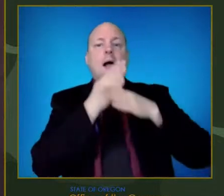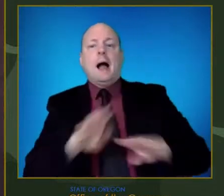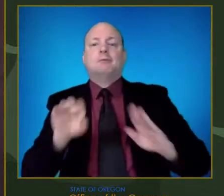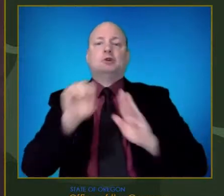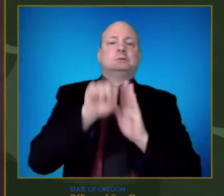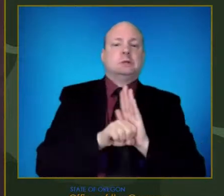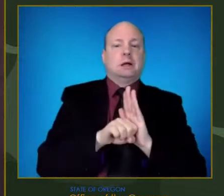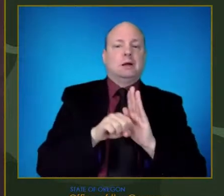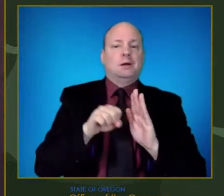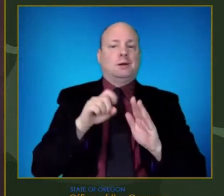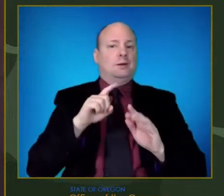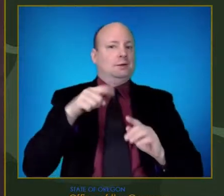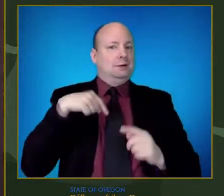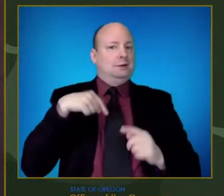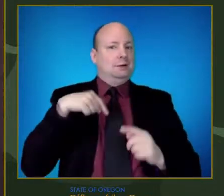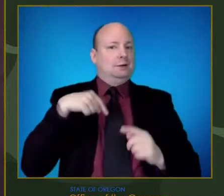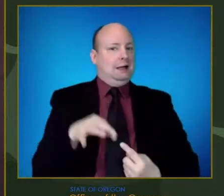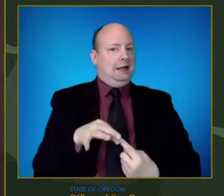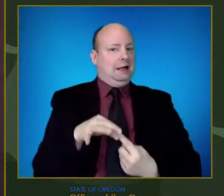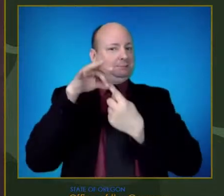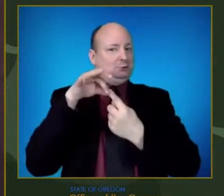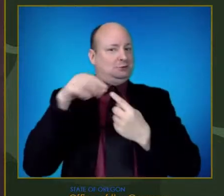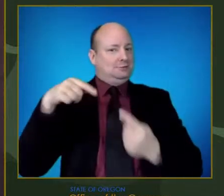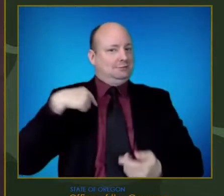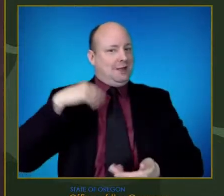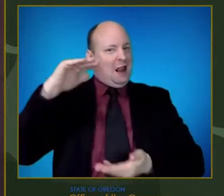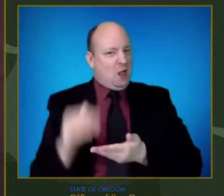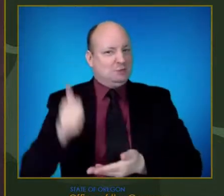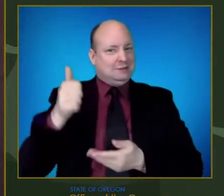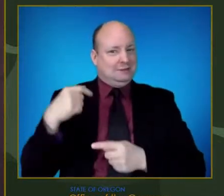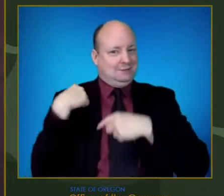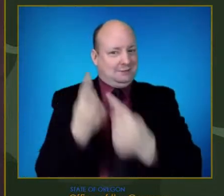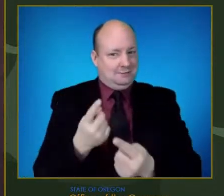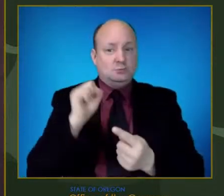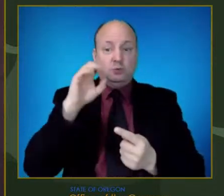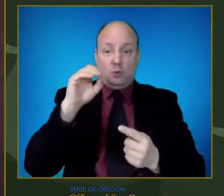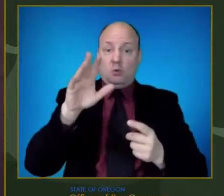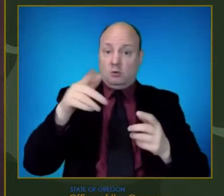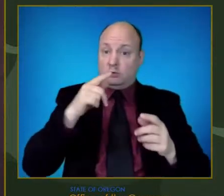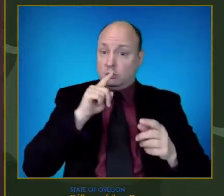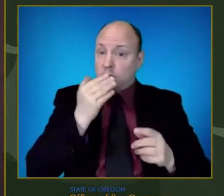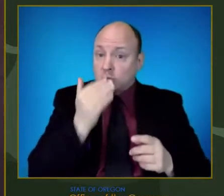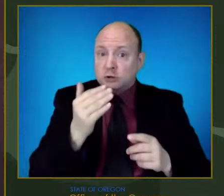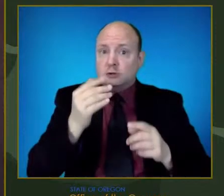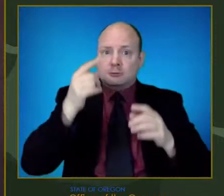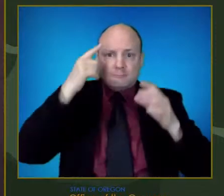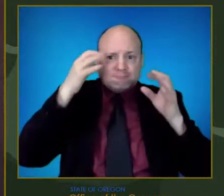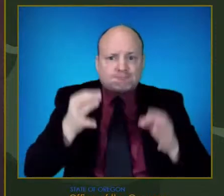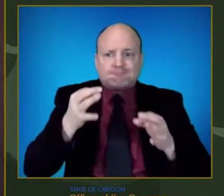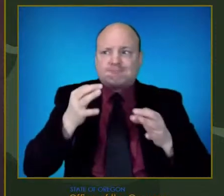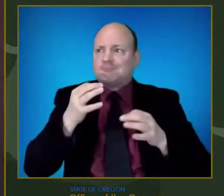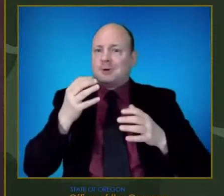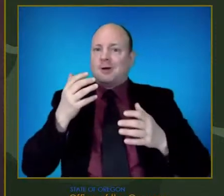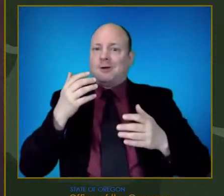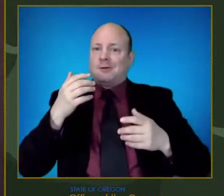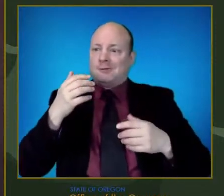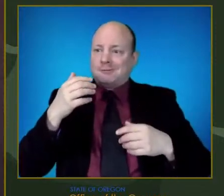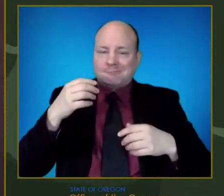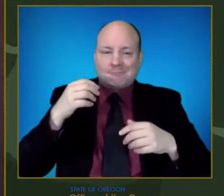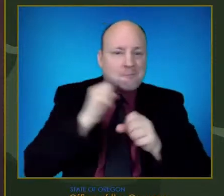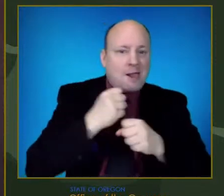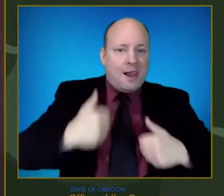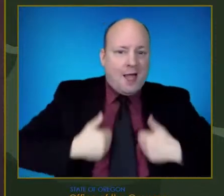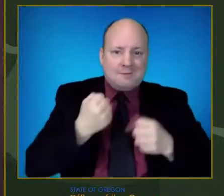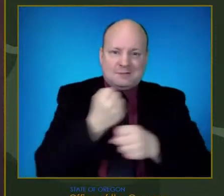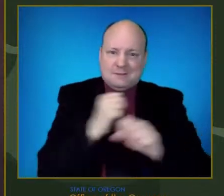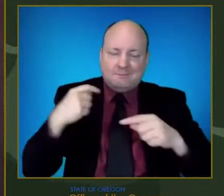been. Your actions and your smart choices have saved lives. Thank you. Let's keep it up these